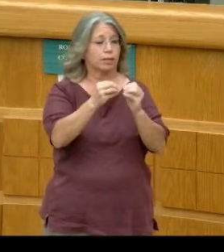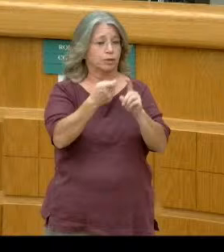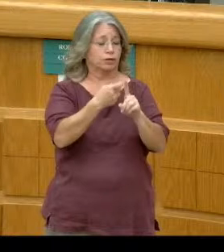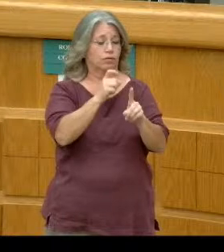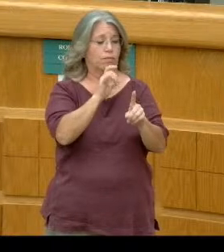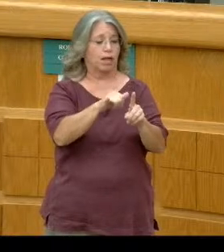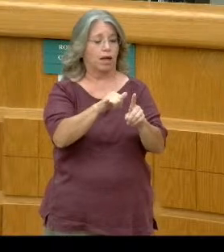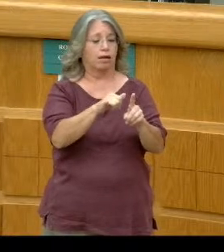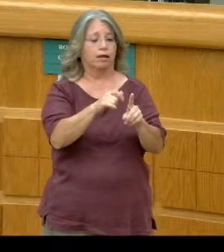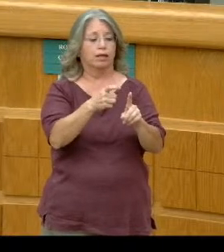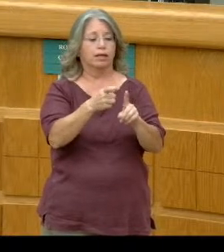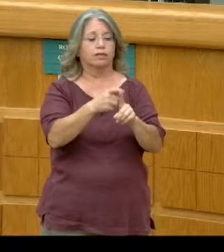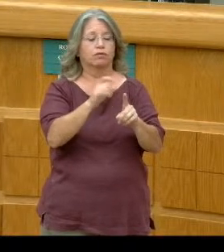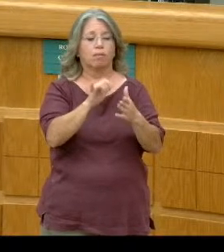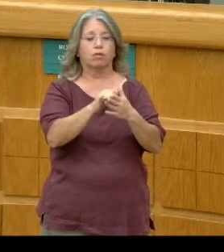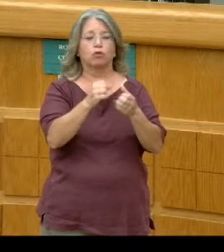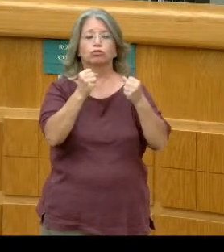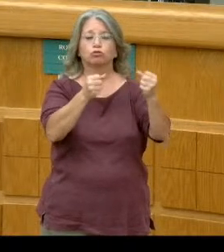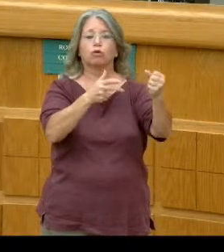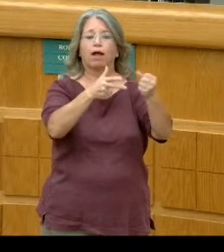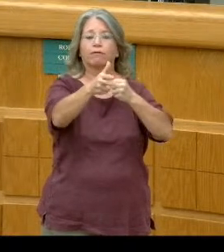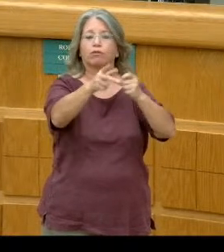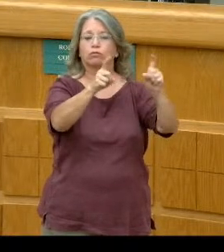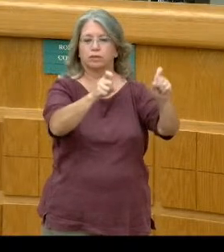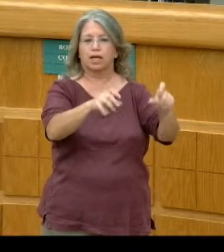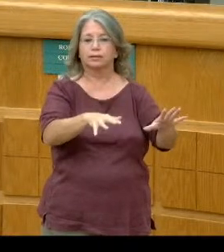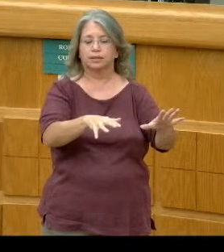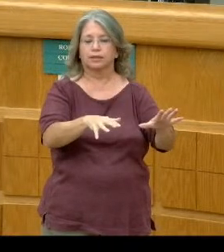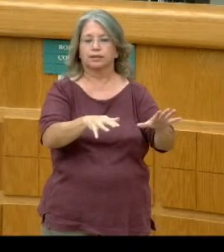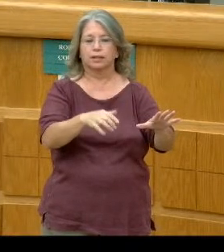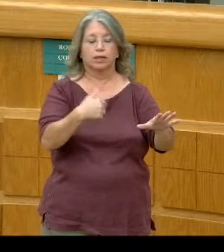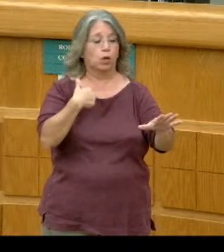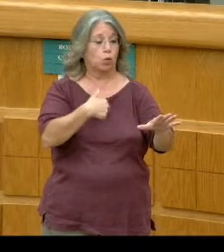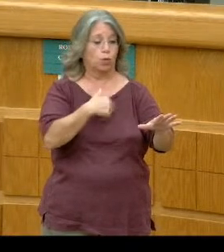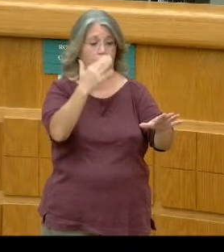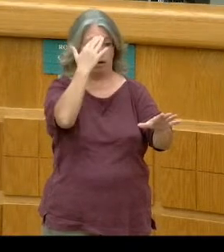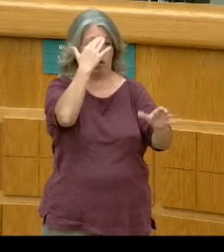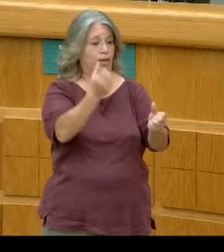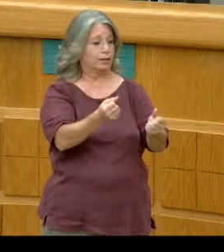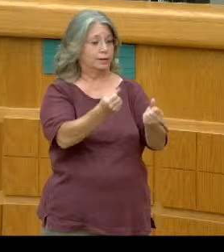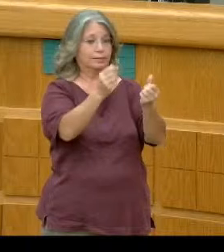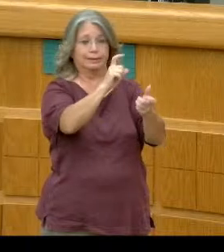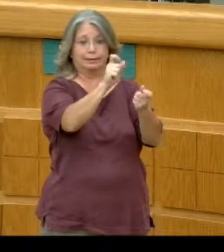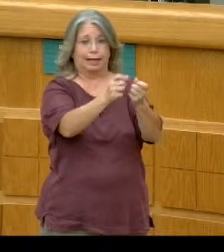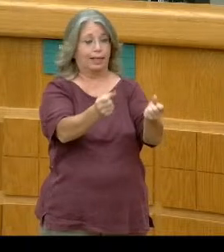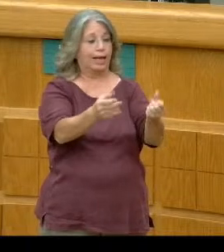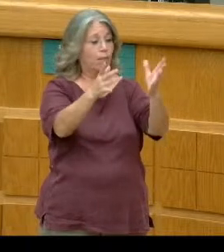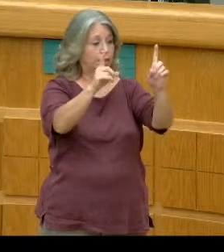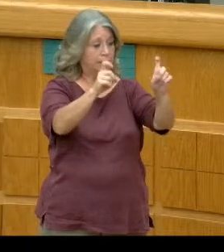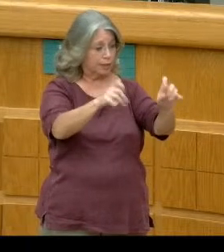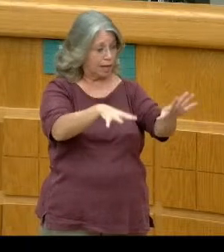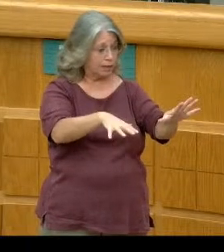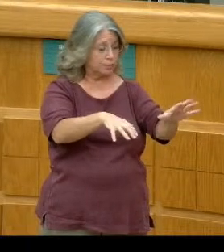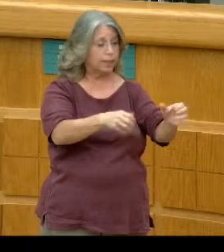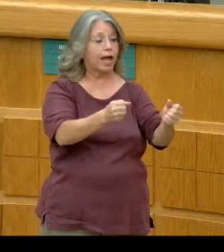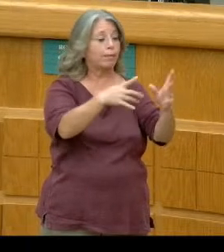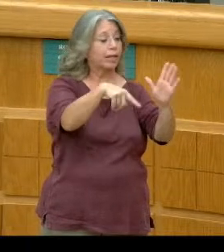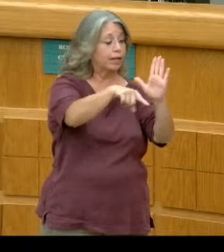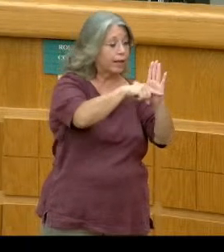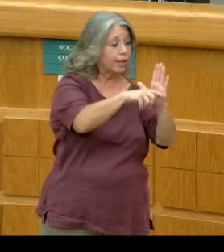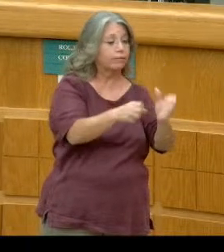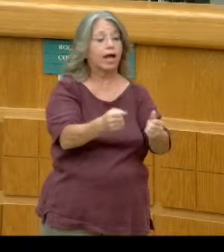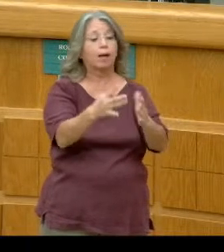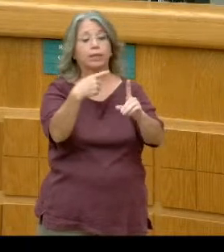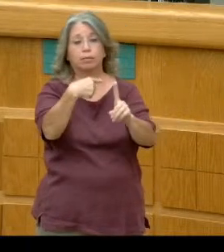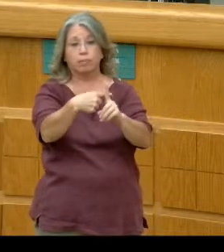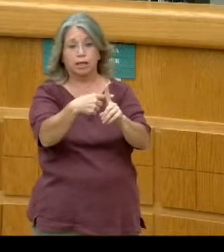taking tests from people and giving them results. We get all the negatives, we get all the positives. And that's why this is a good data set to do this